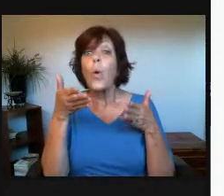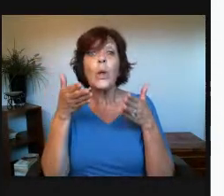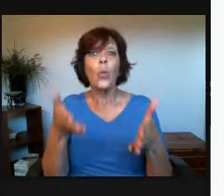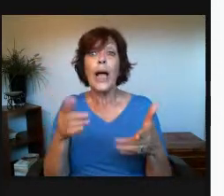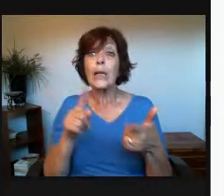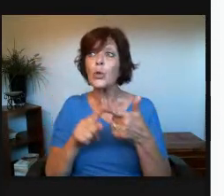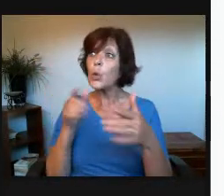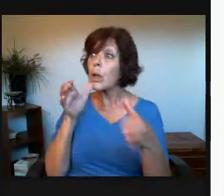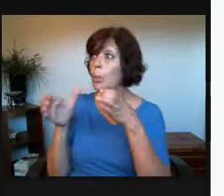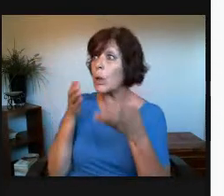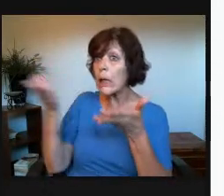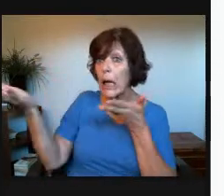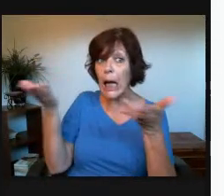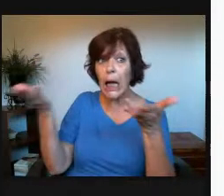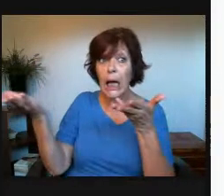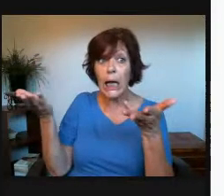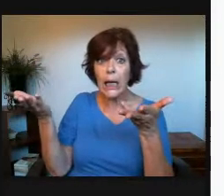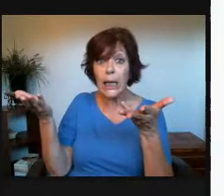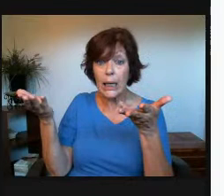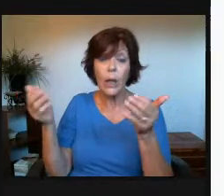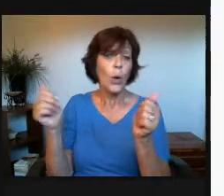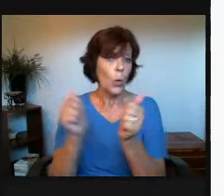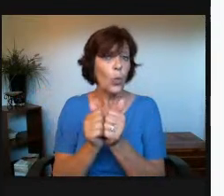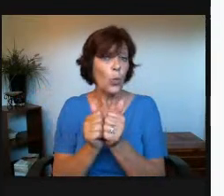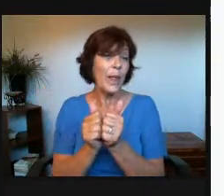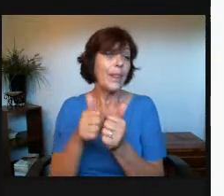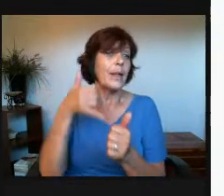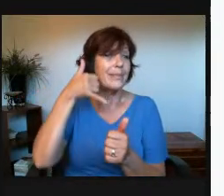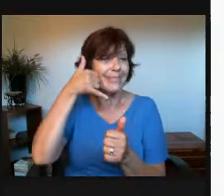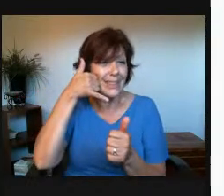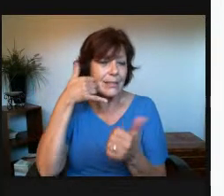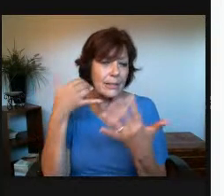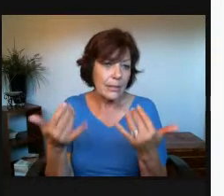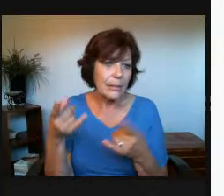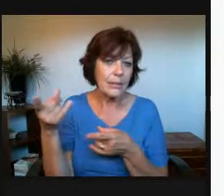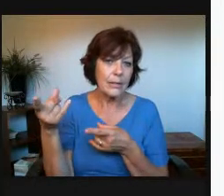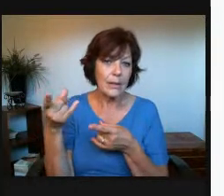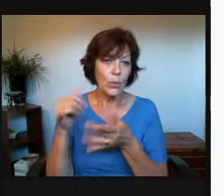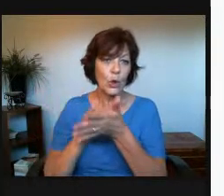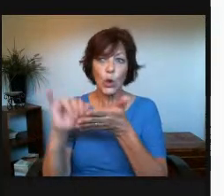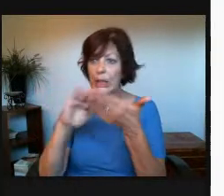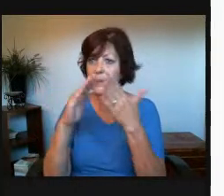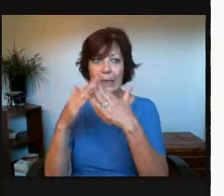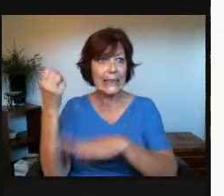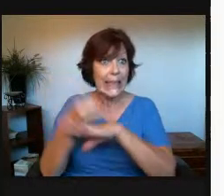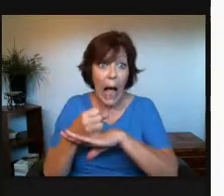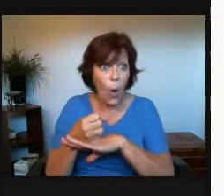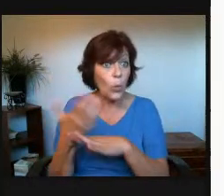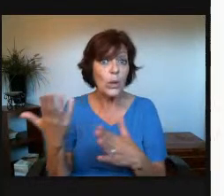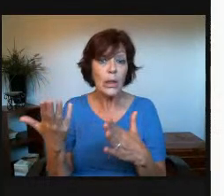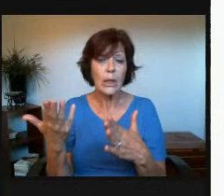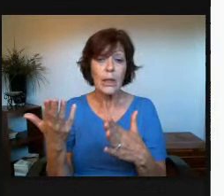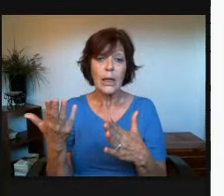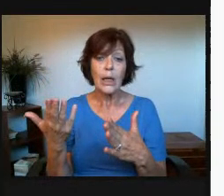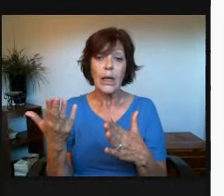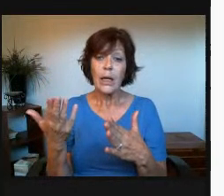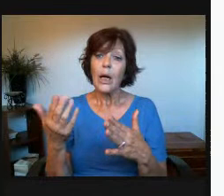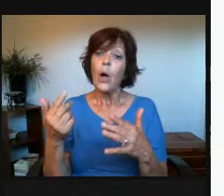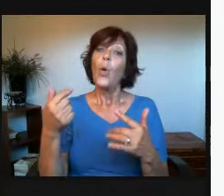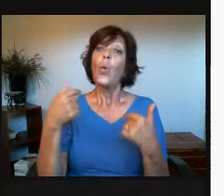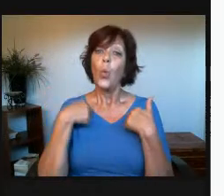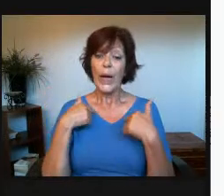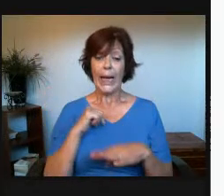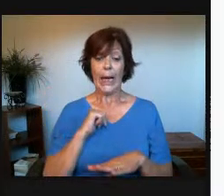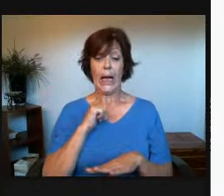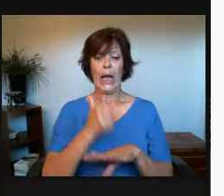able to communicate with each other with all of the cell phones down around New York City was that we had prearranged a family